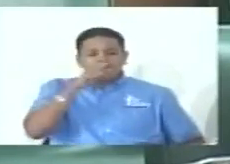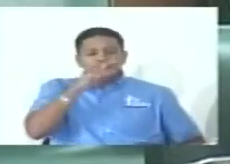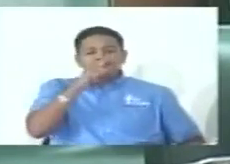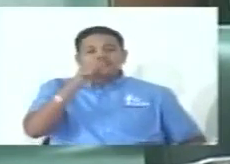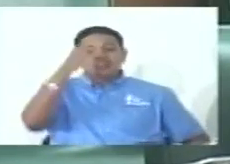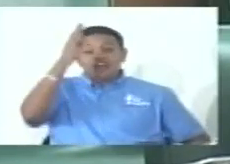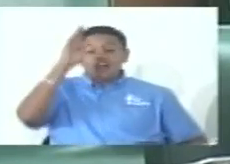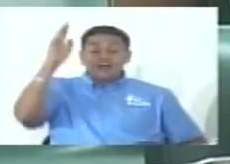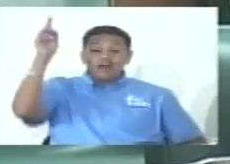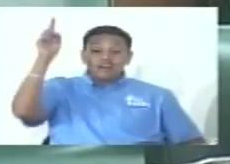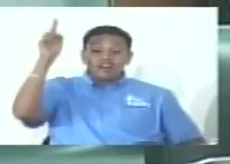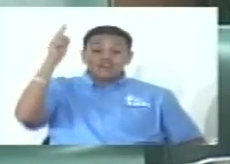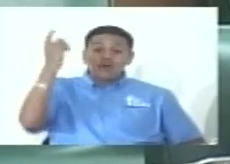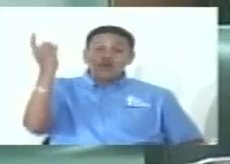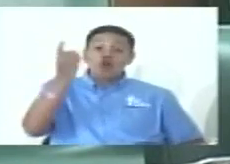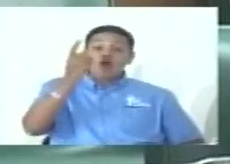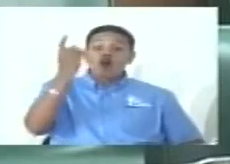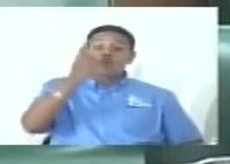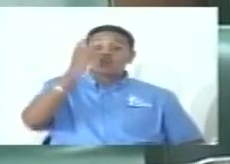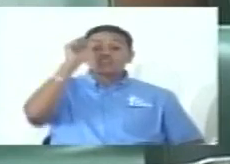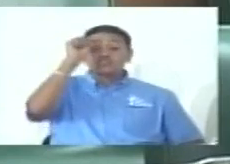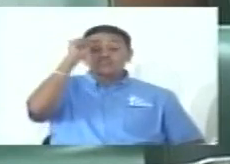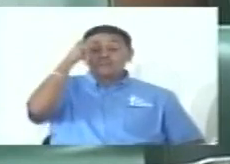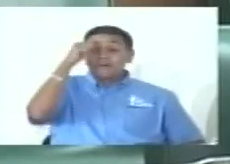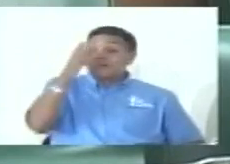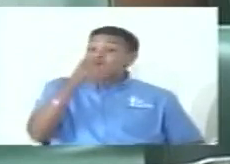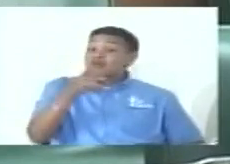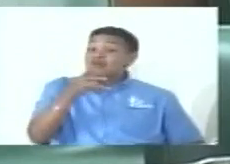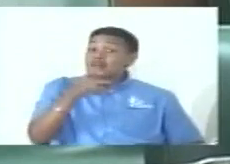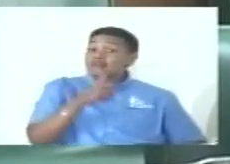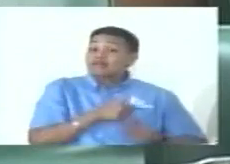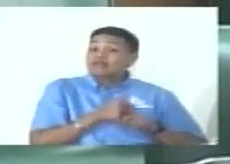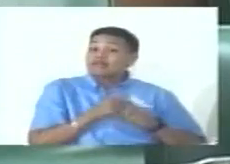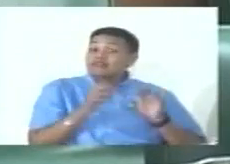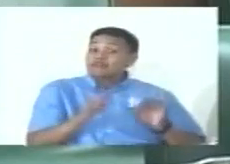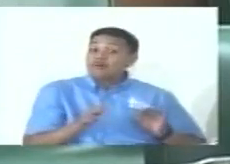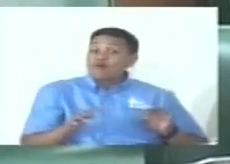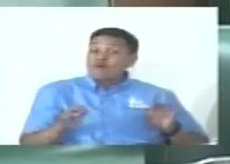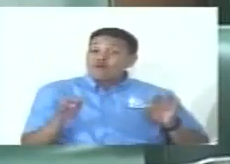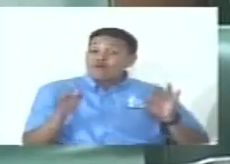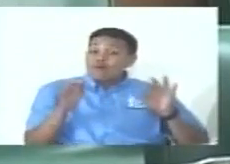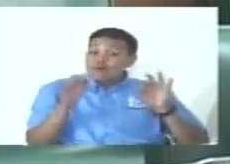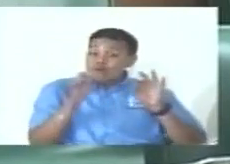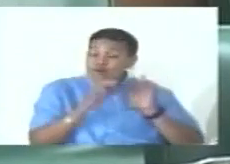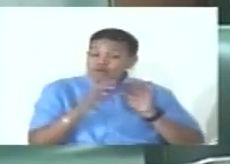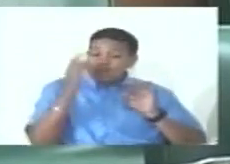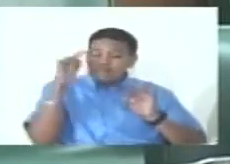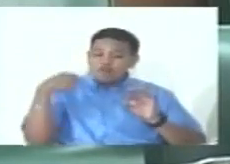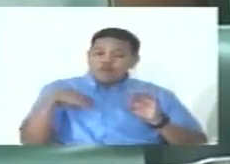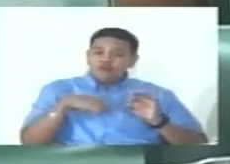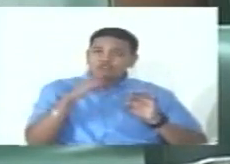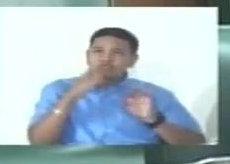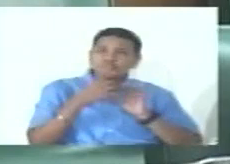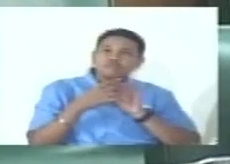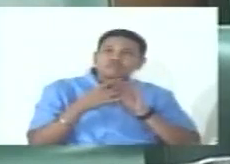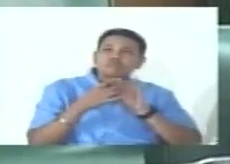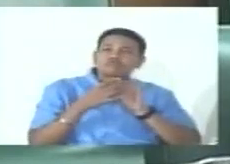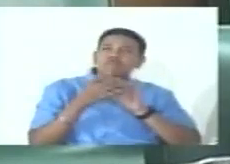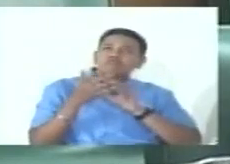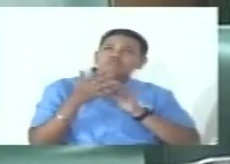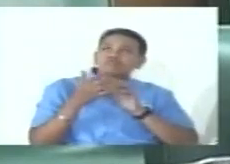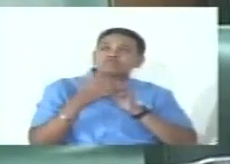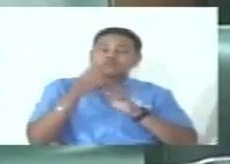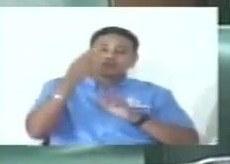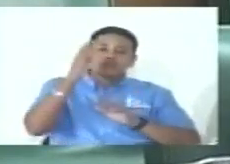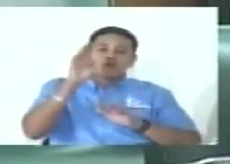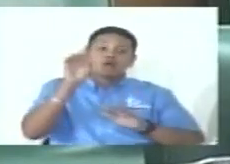Creator. Always remember that it is important for us to build that sort of relationship.